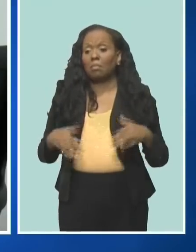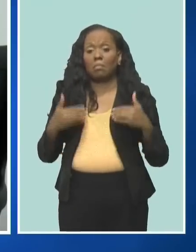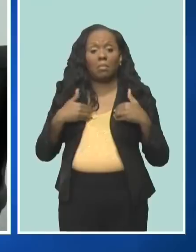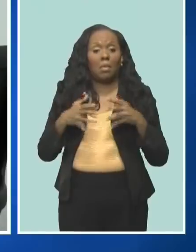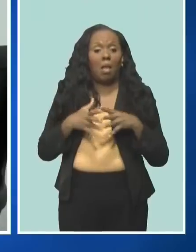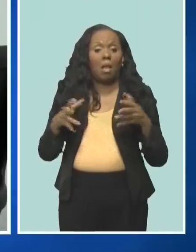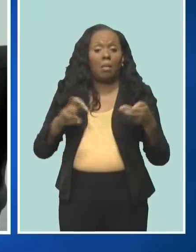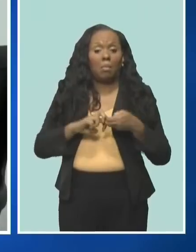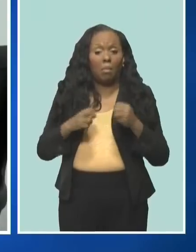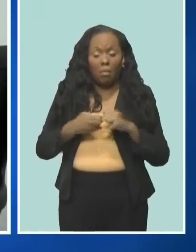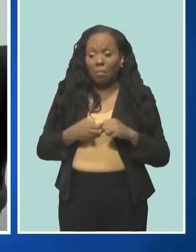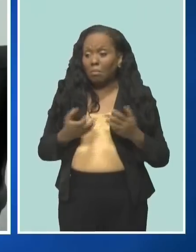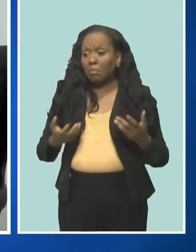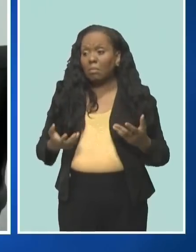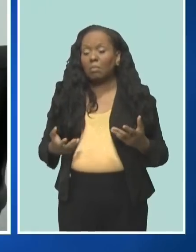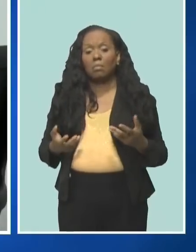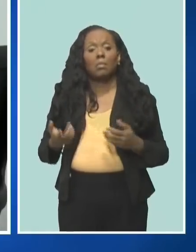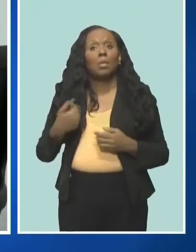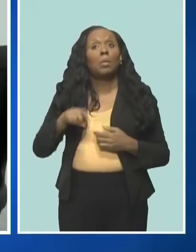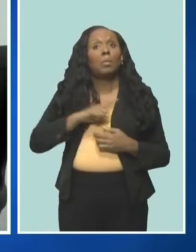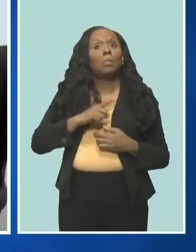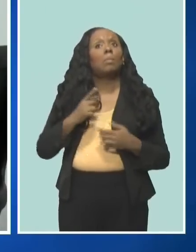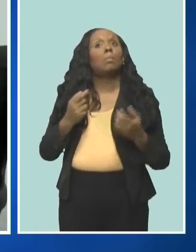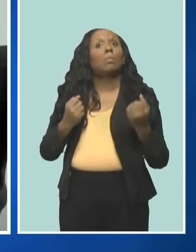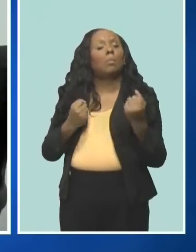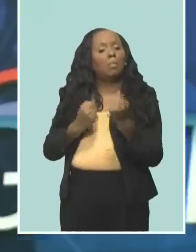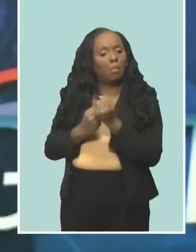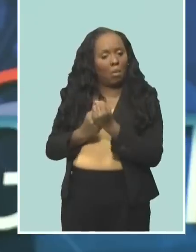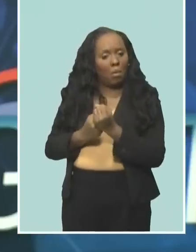new initiative, right, which we support.